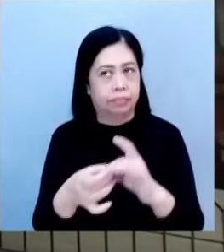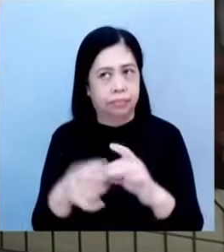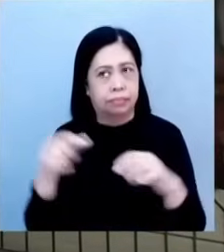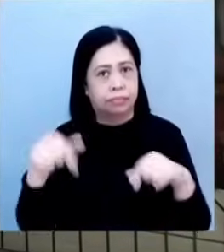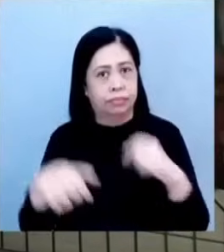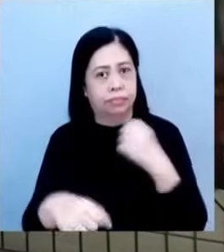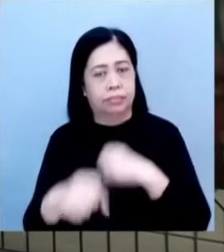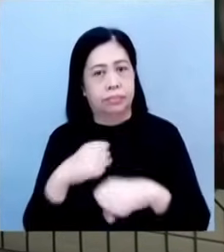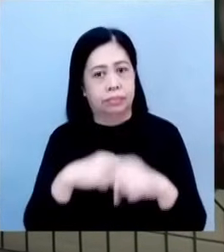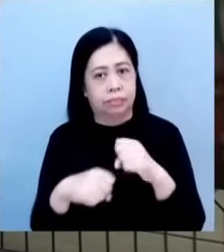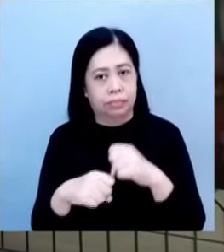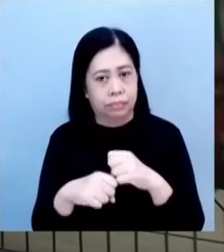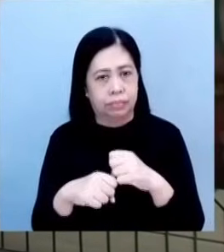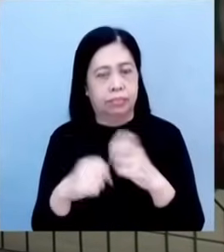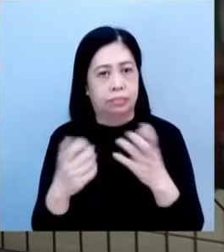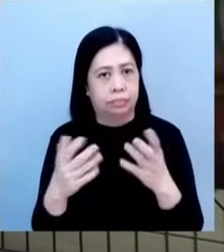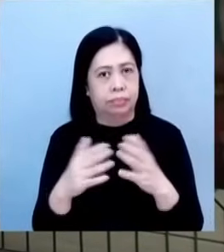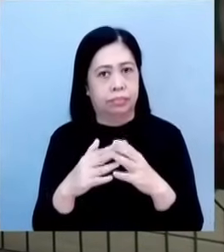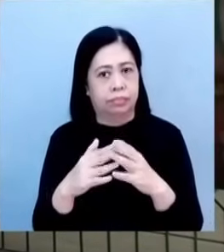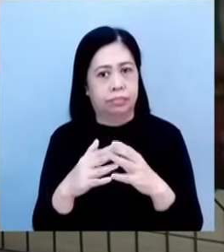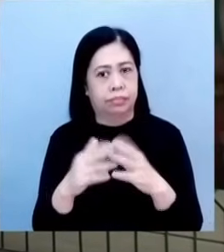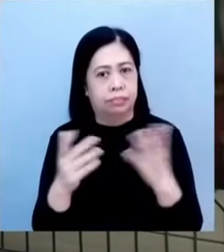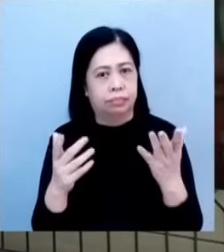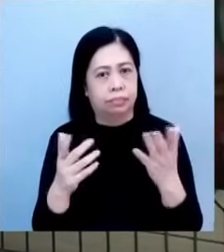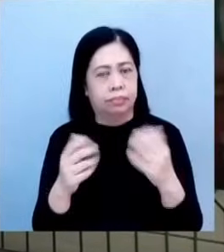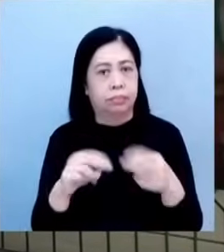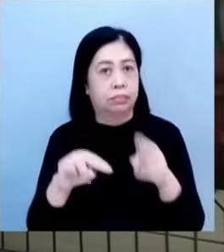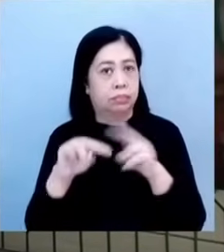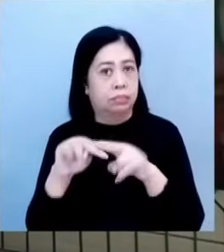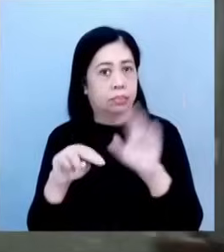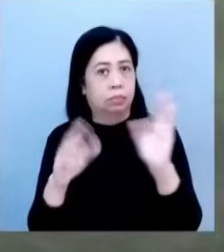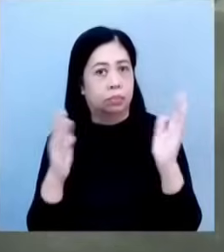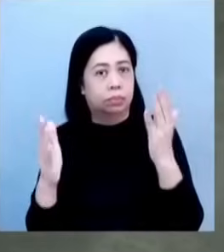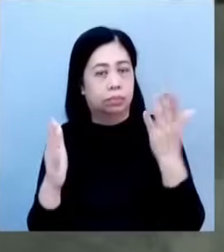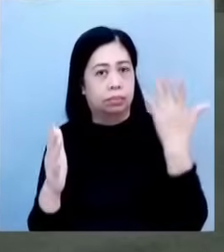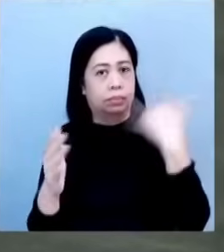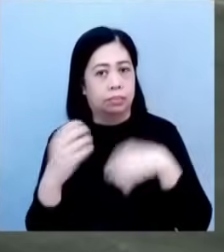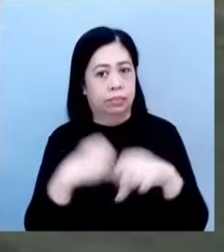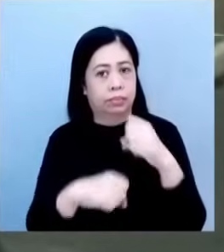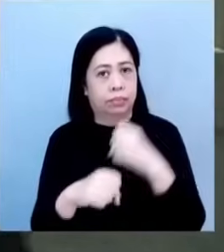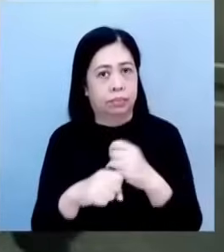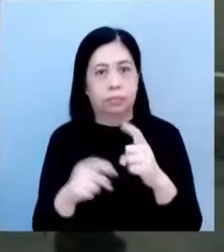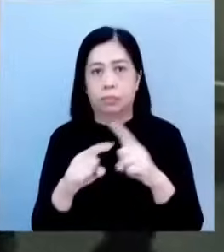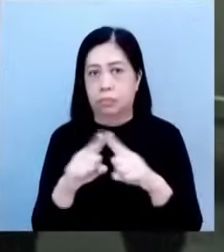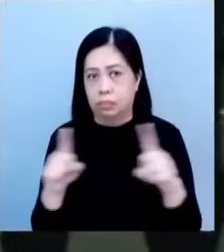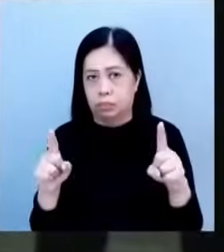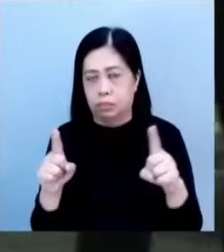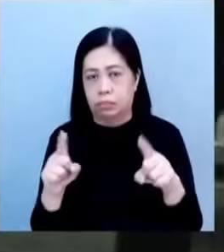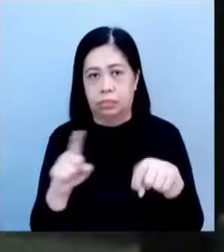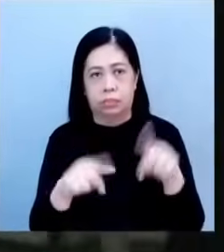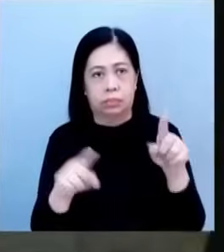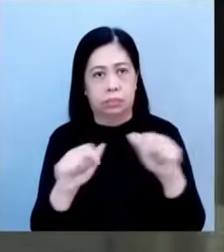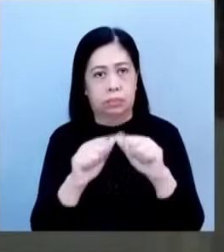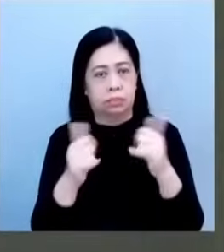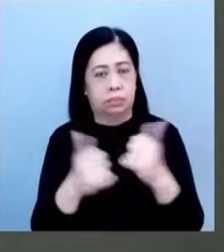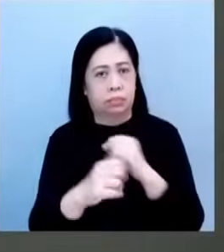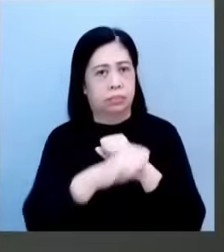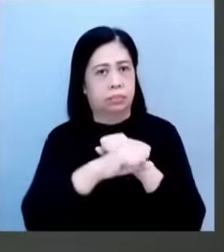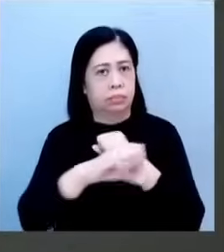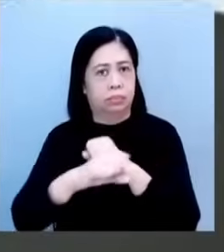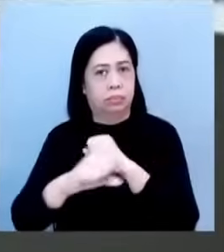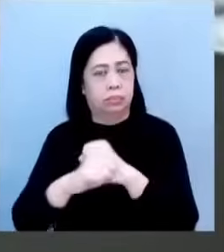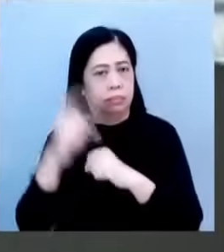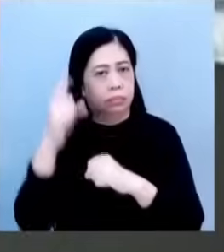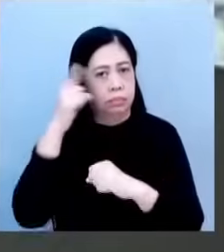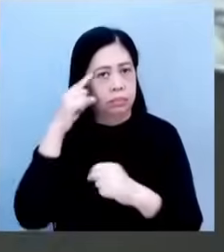year may have increased compared to last year, but the multi-agency information campaign of the government